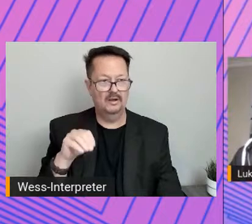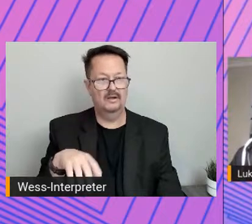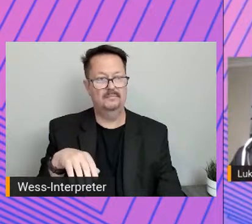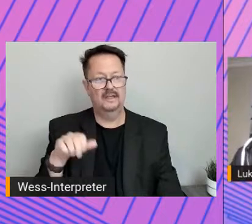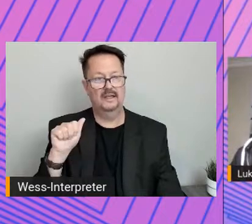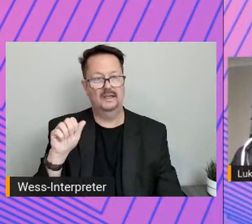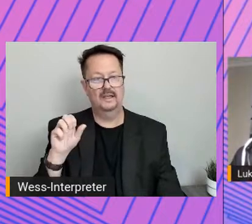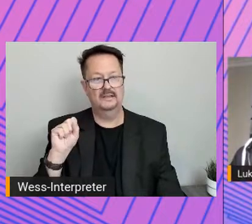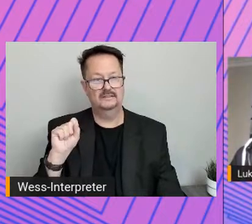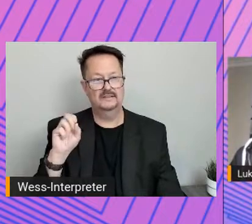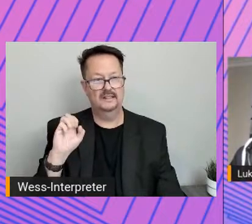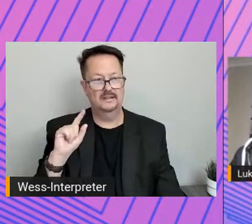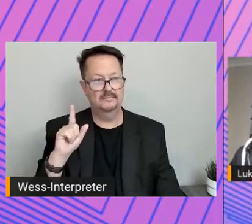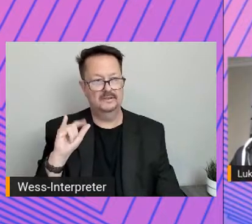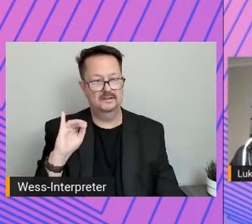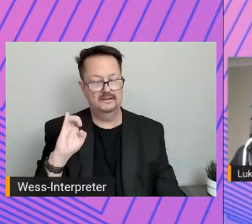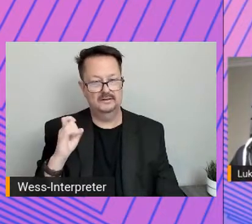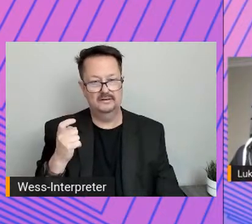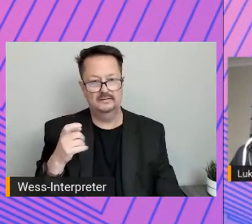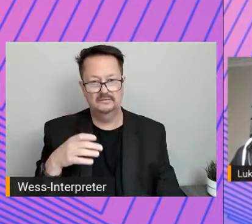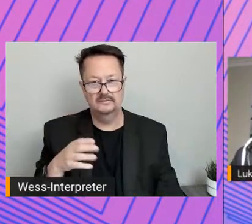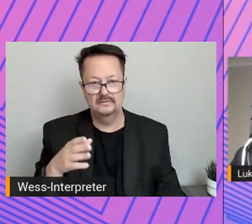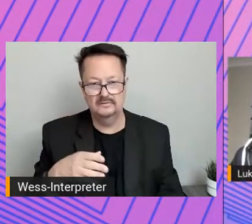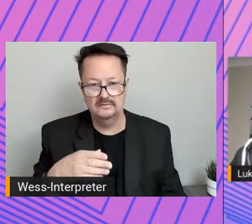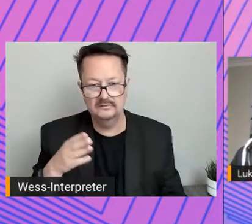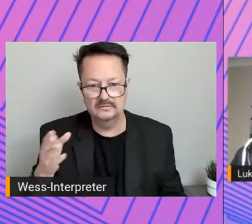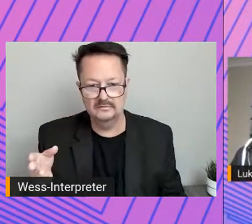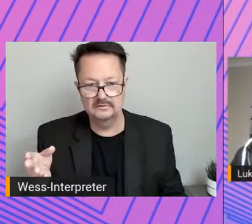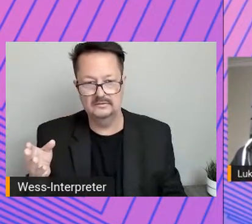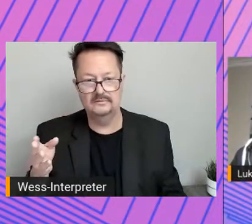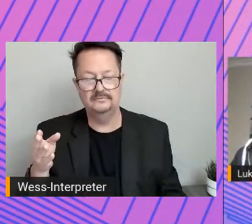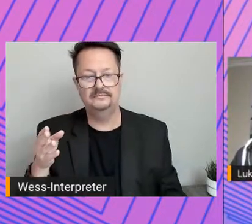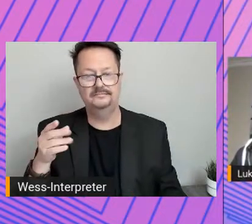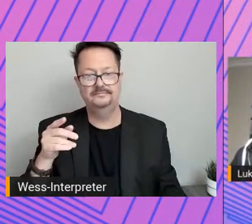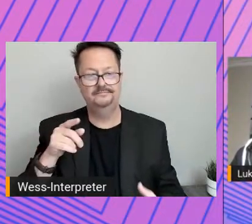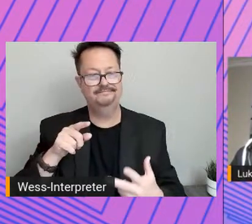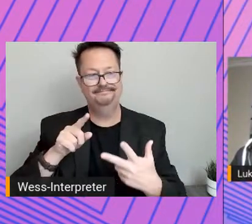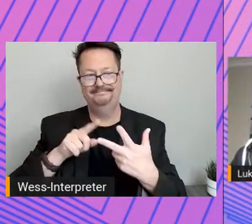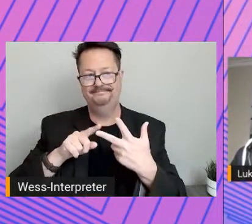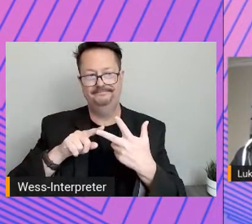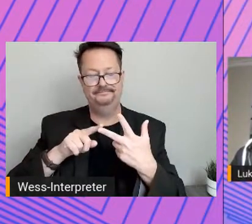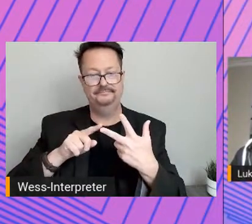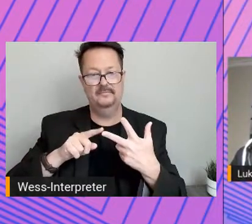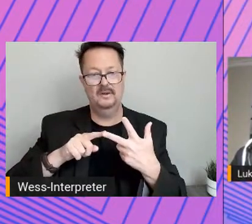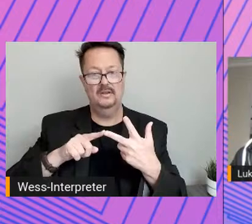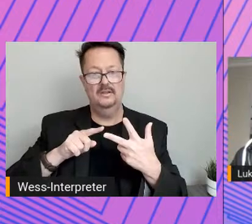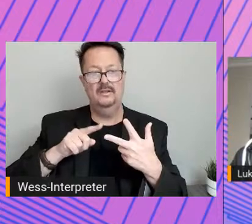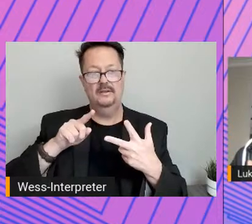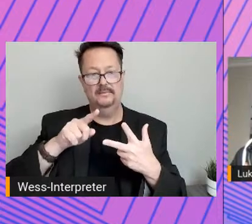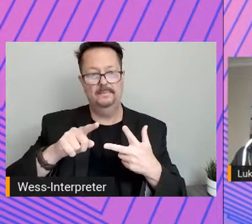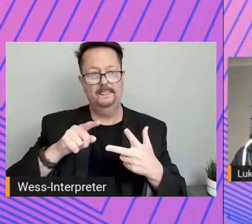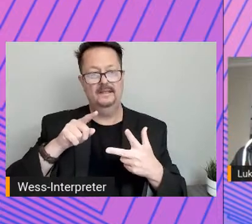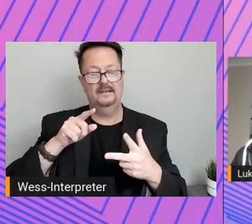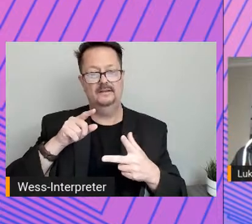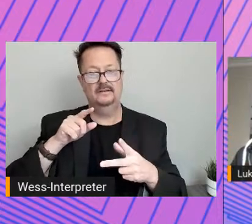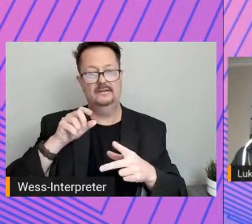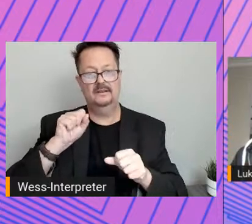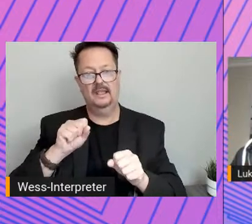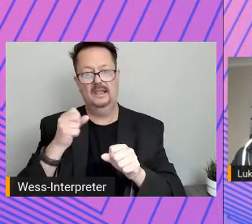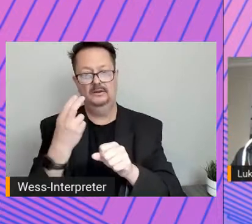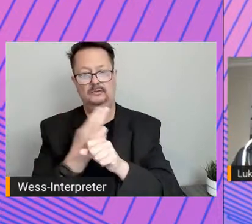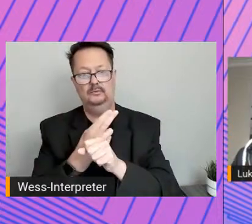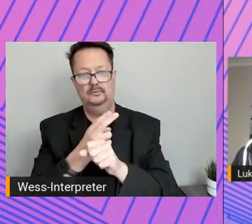these tools essentially allow you to be able to secure different the hosts by applying different